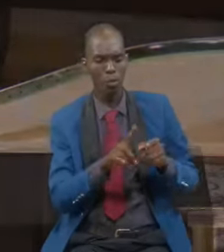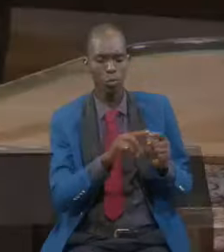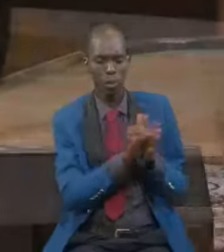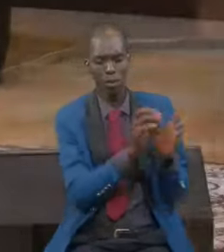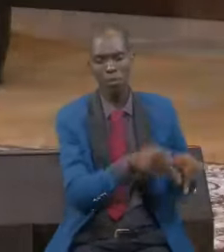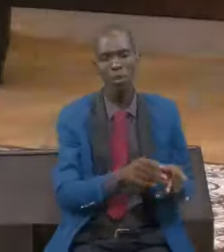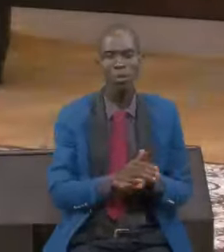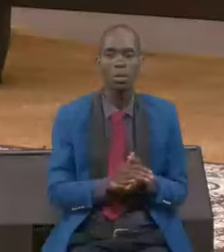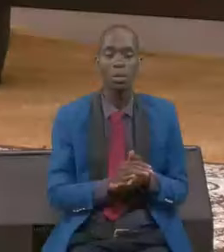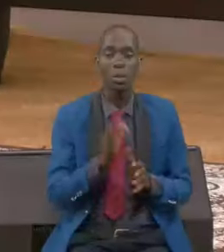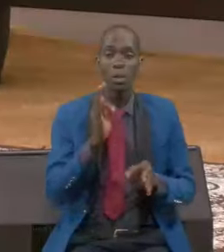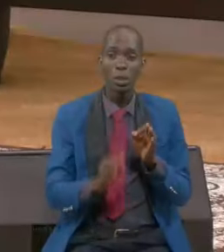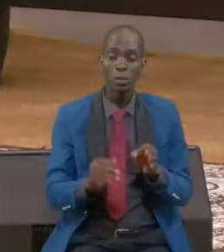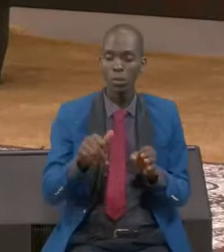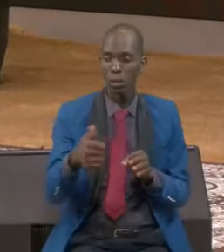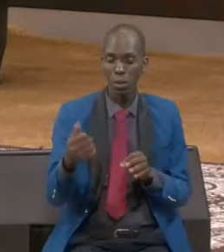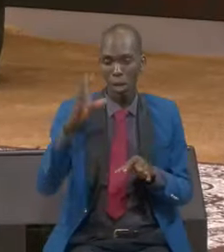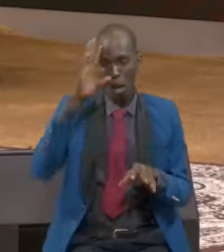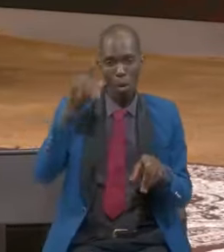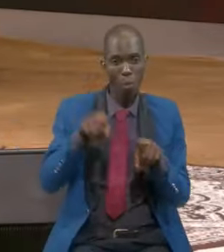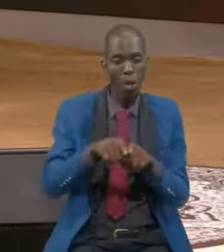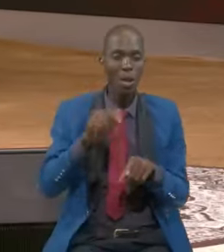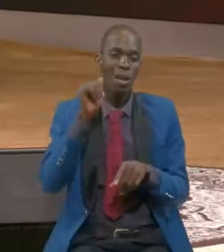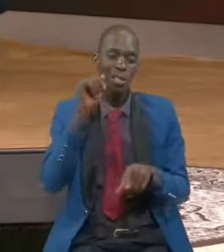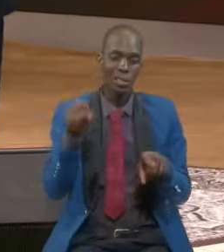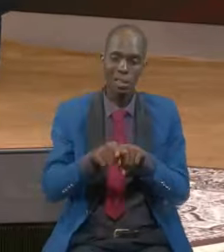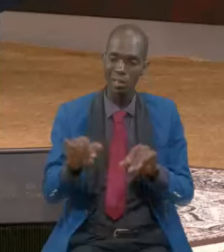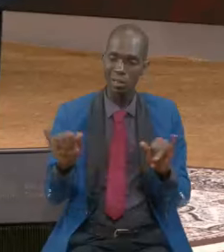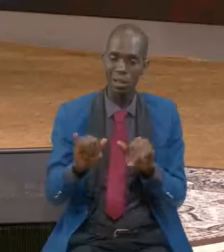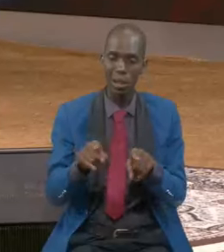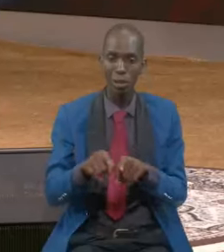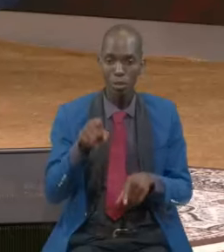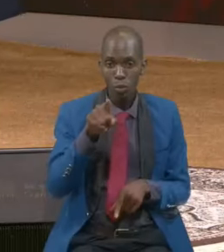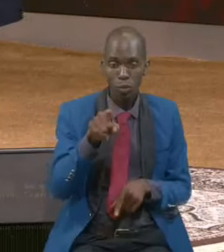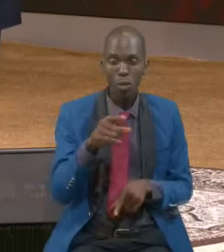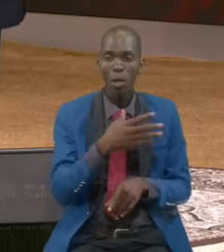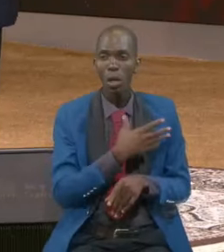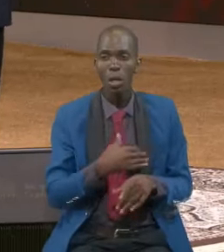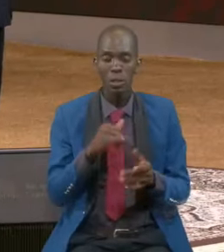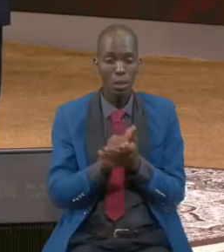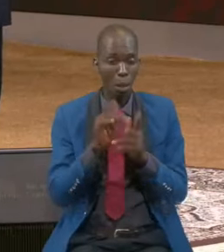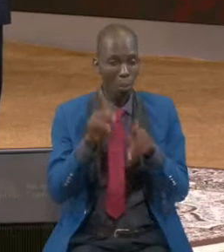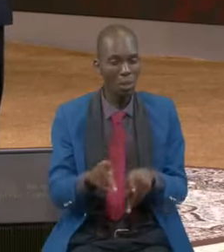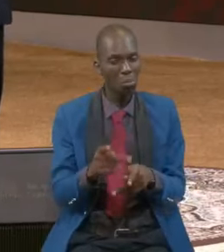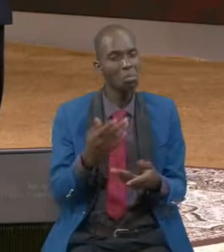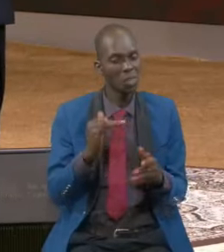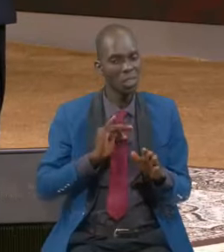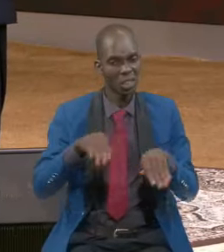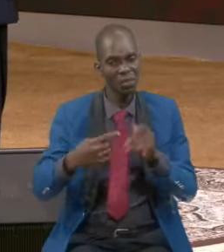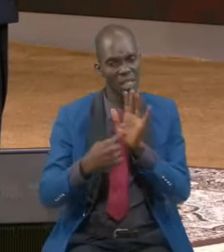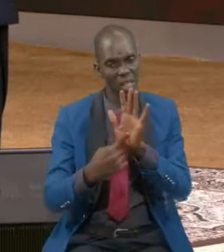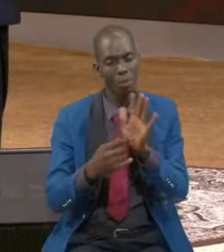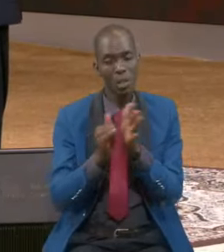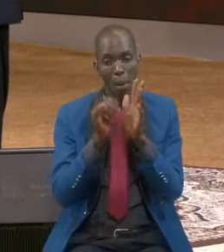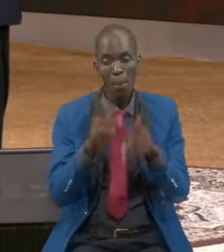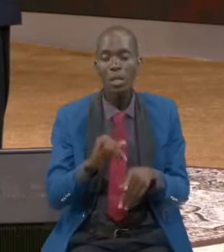your fellow brother, your fellow sister, if it happened that he was real Christ? You've been